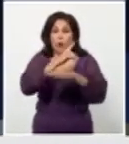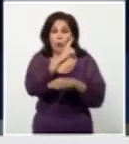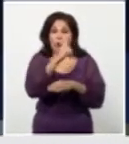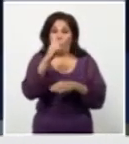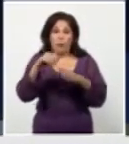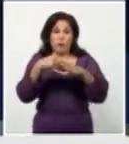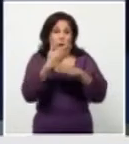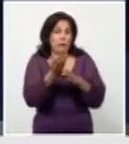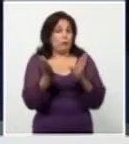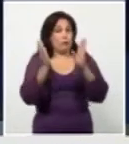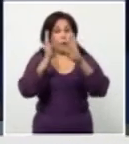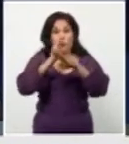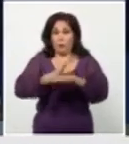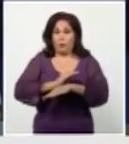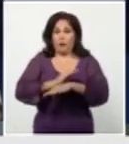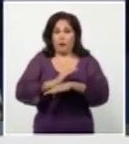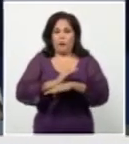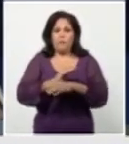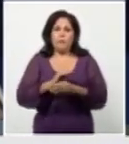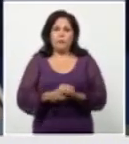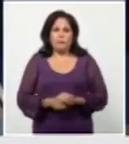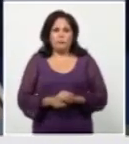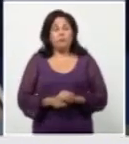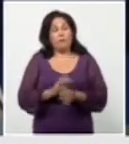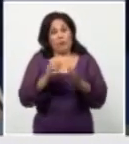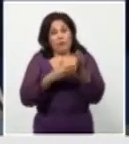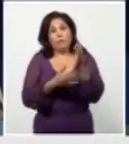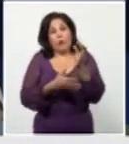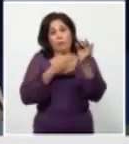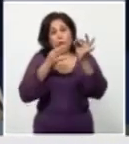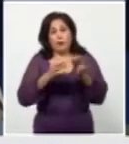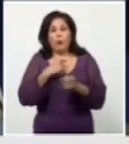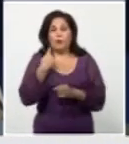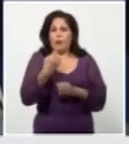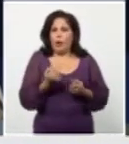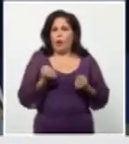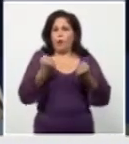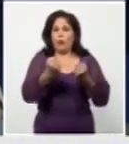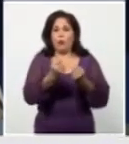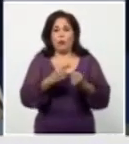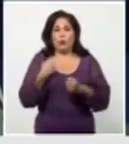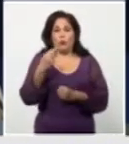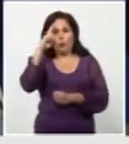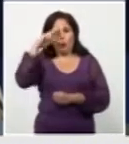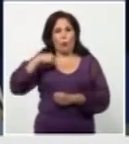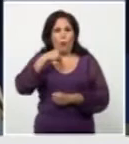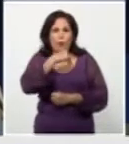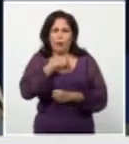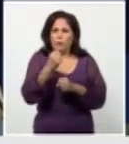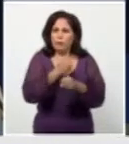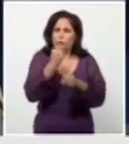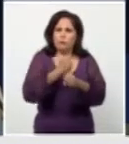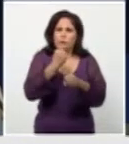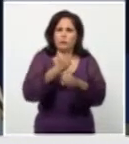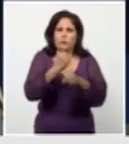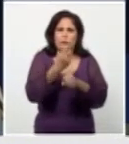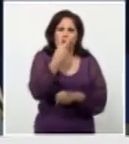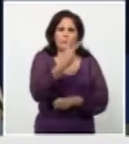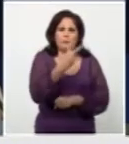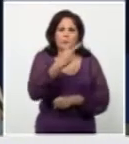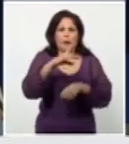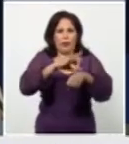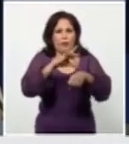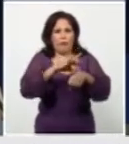of our patients. It's a source of satisfaction for all Cubans to have